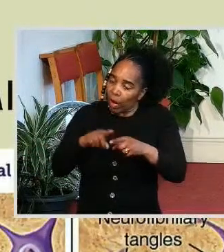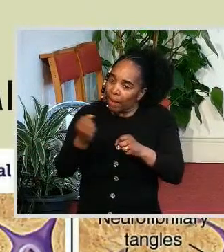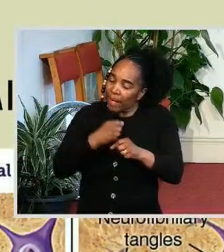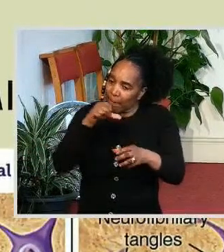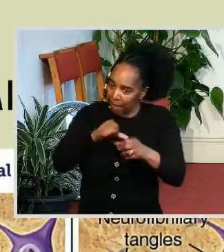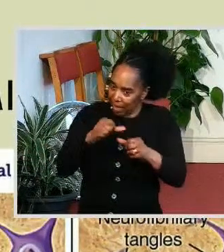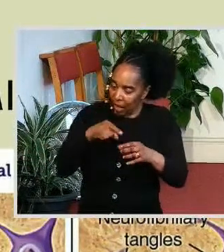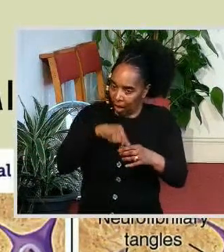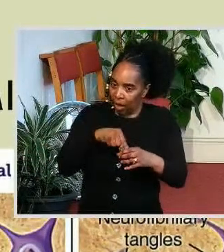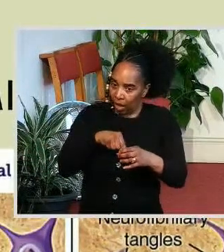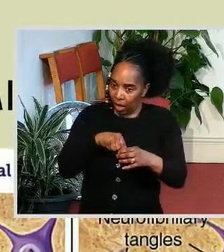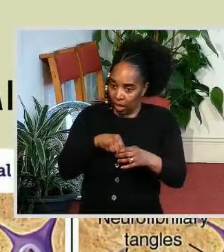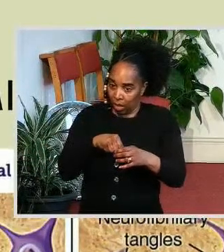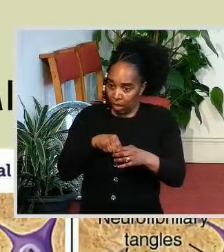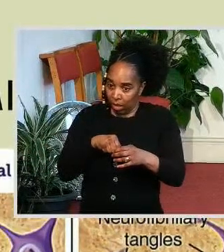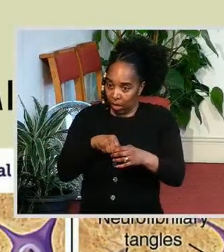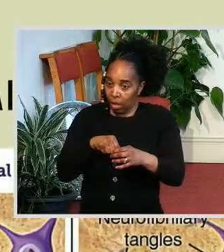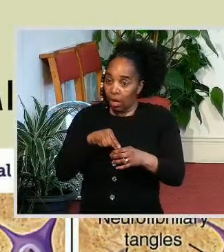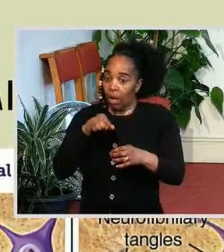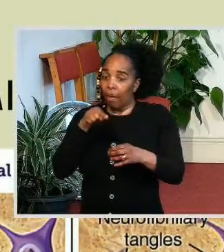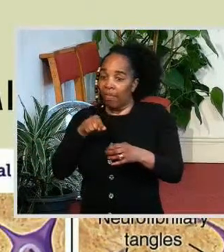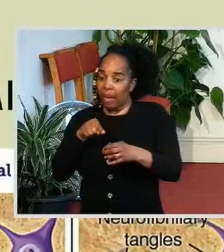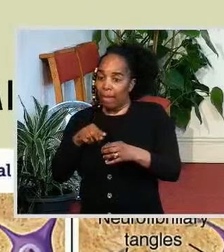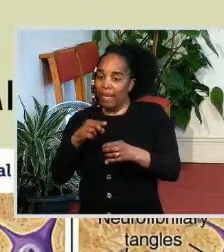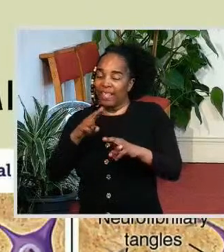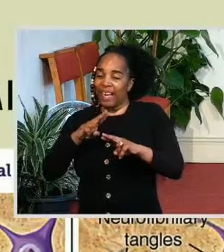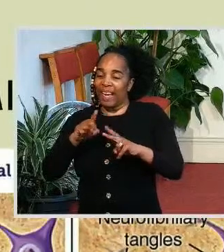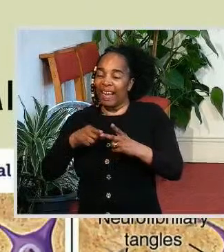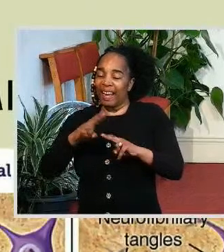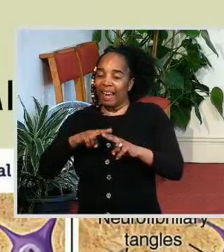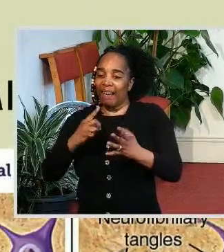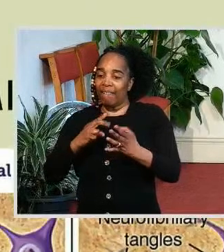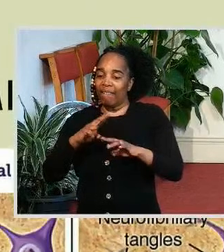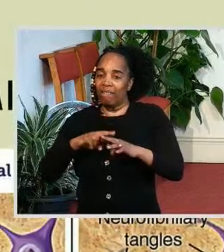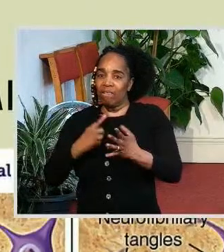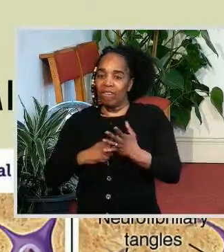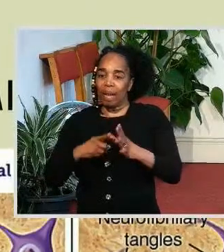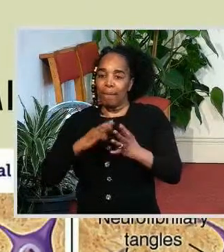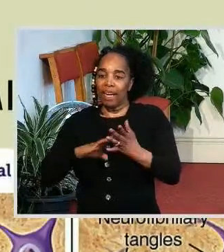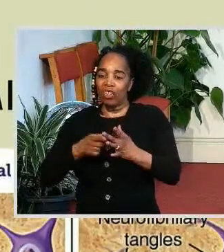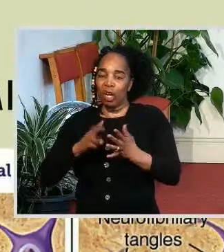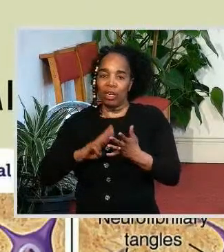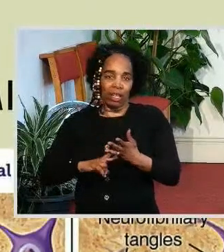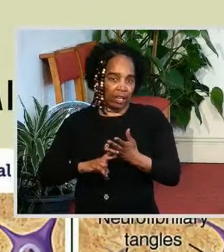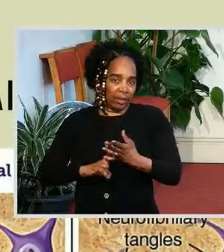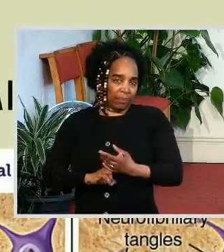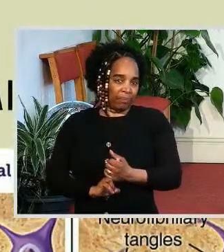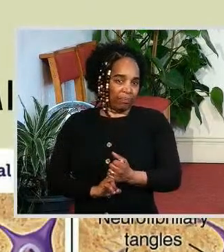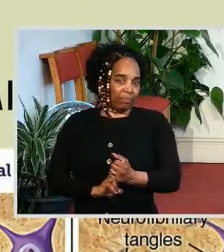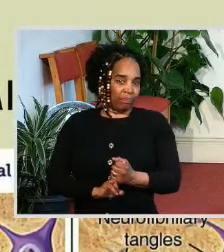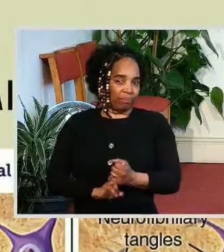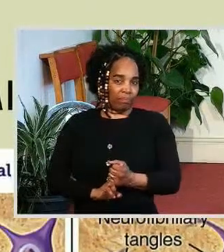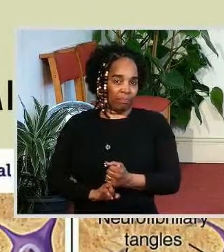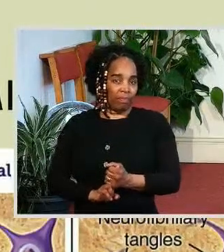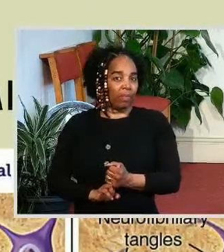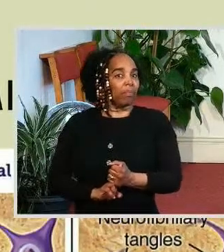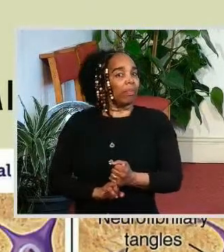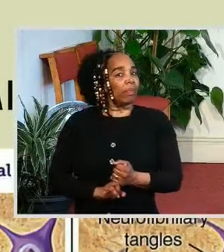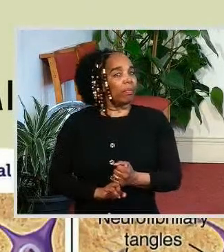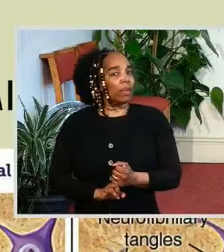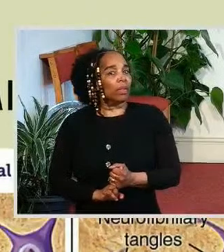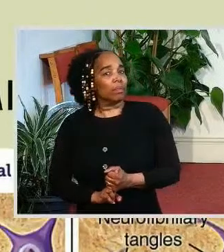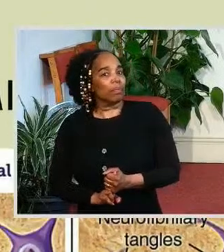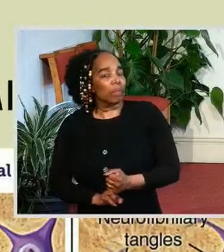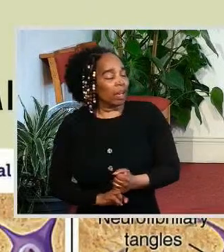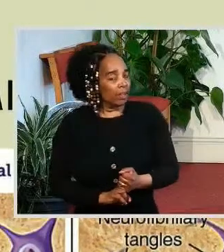action is called inflammation. And then that can damage the cell that's affected, but also damage the